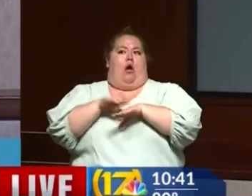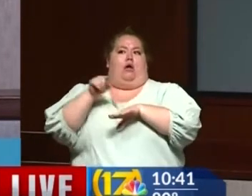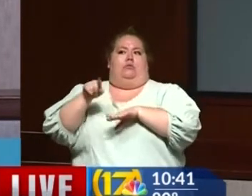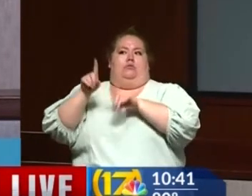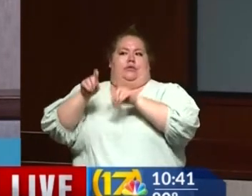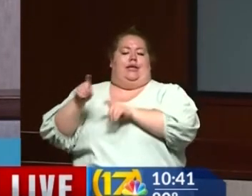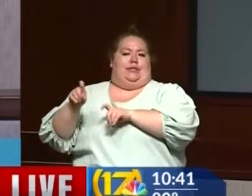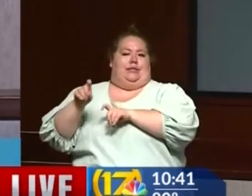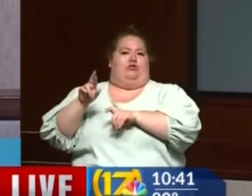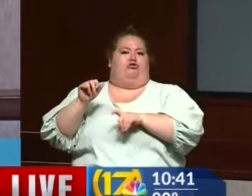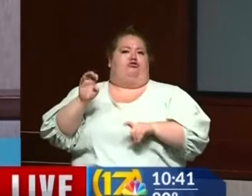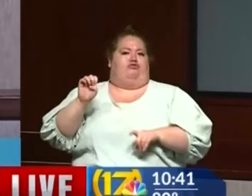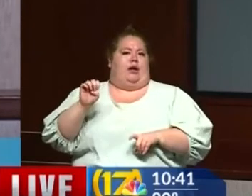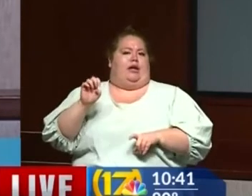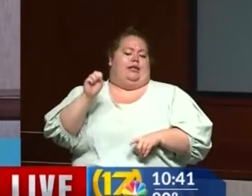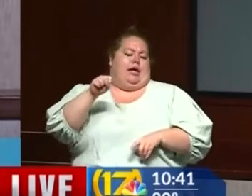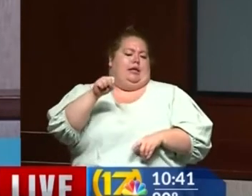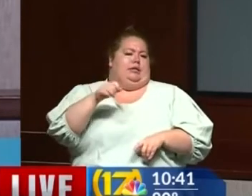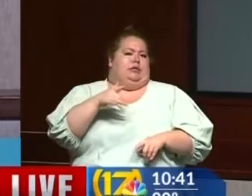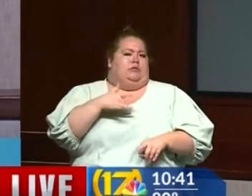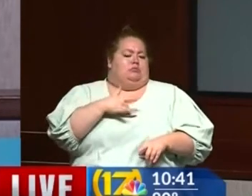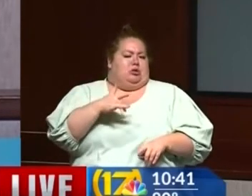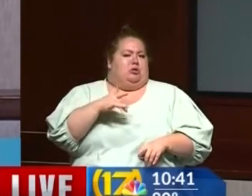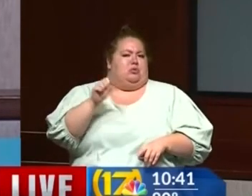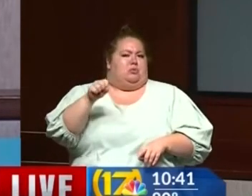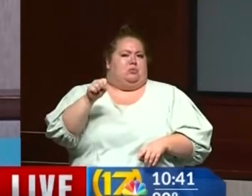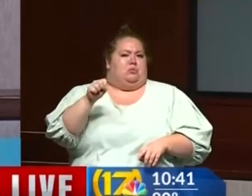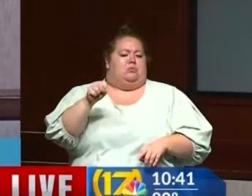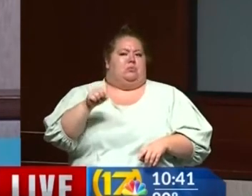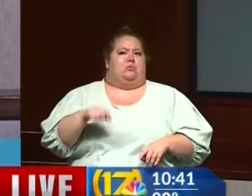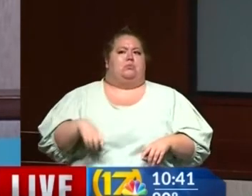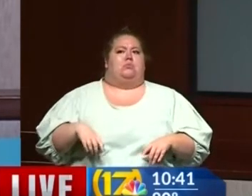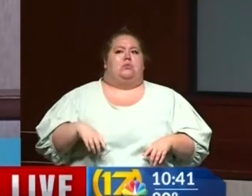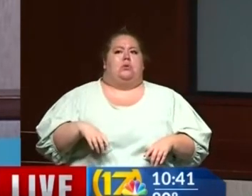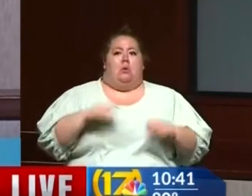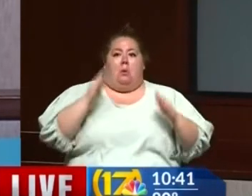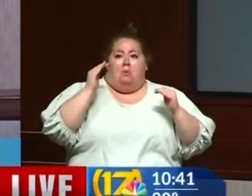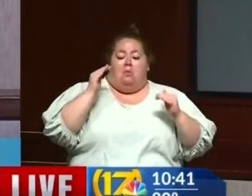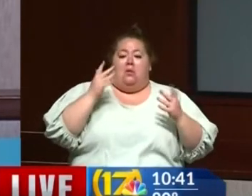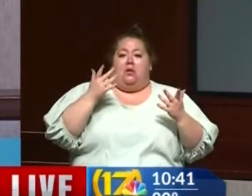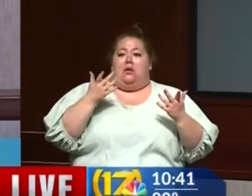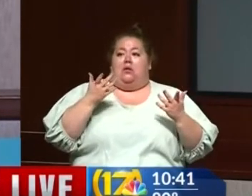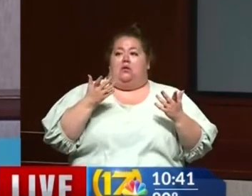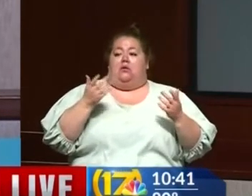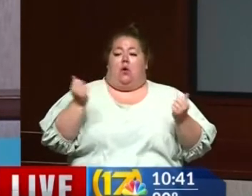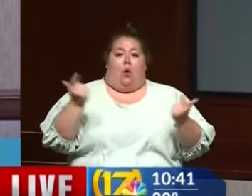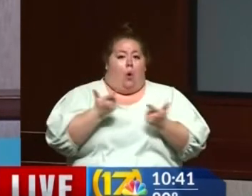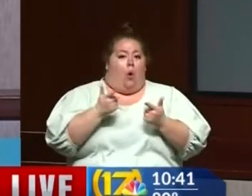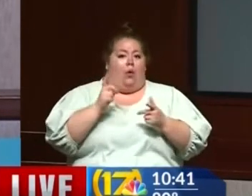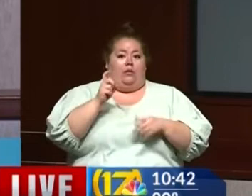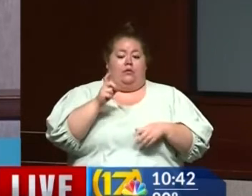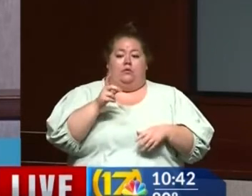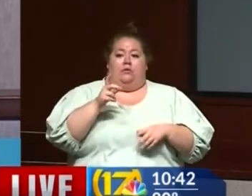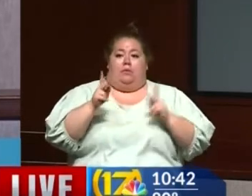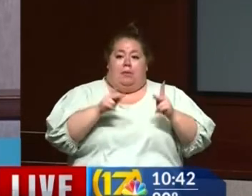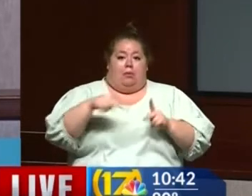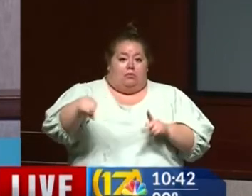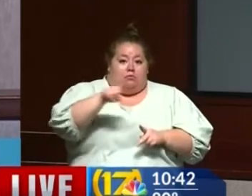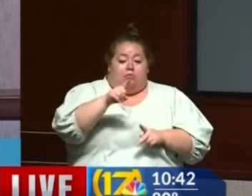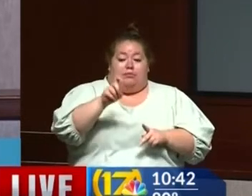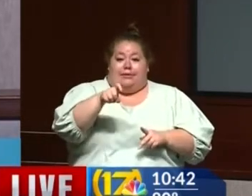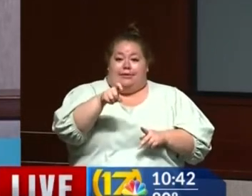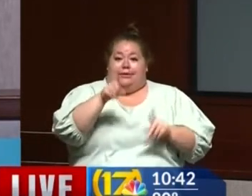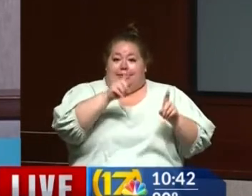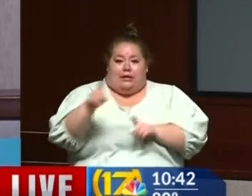have, and we are hopeful that we are still able to get all of the people who need testing tested. We have